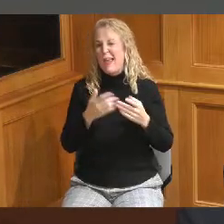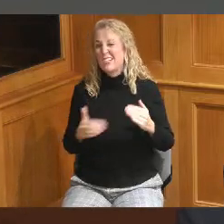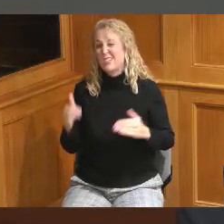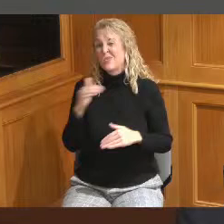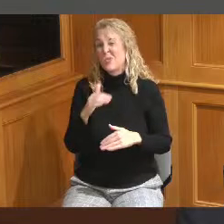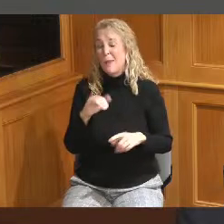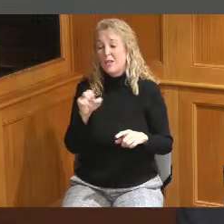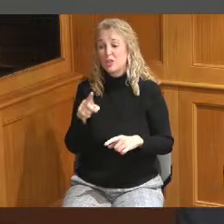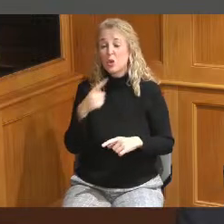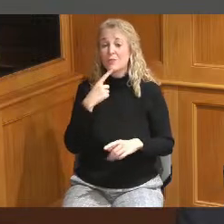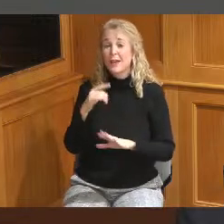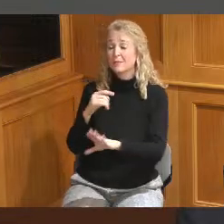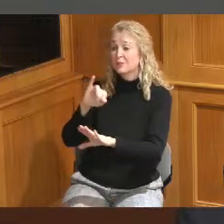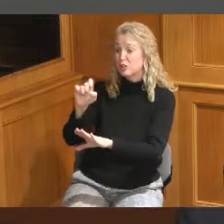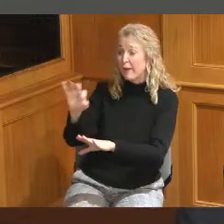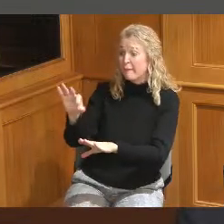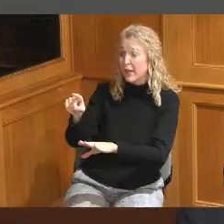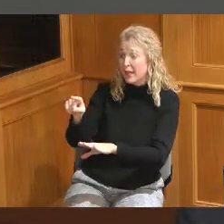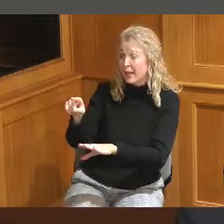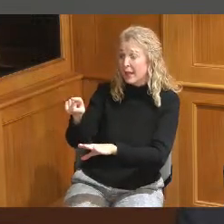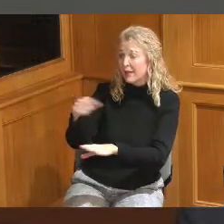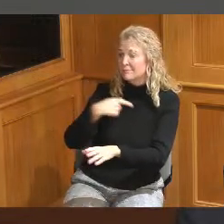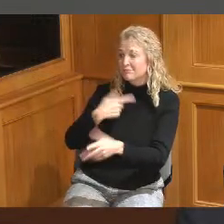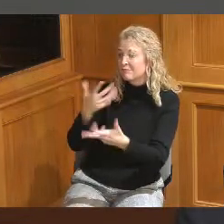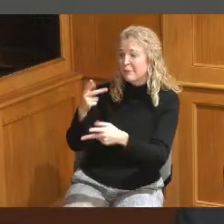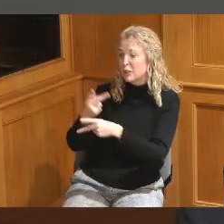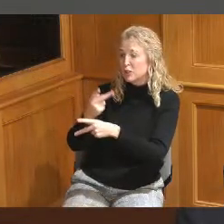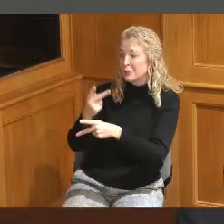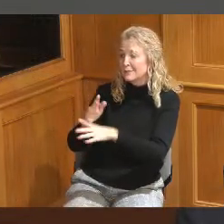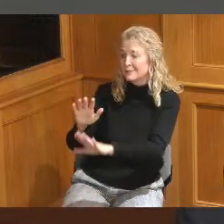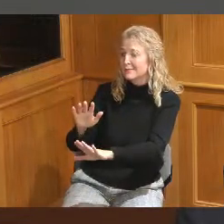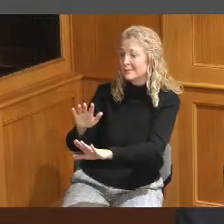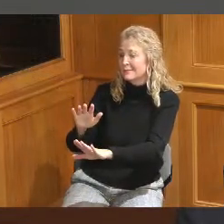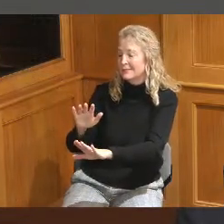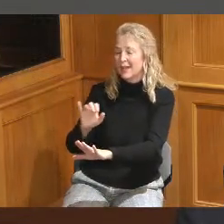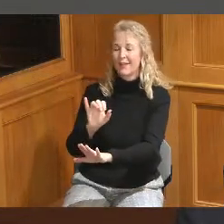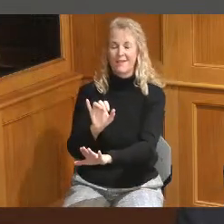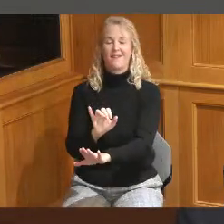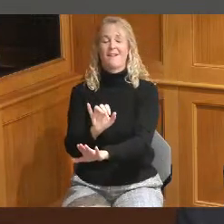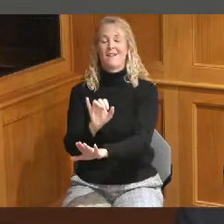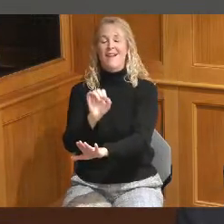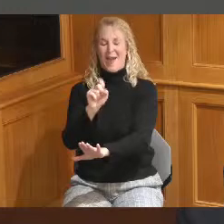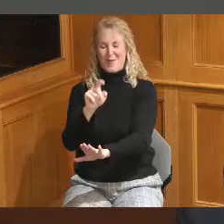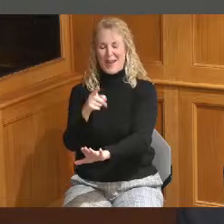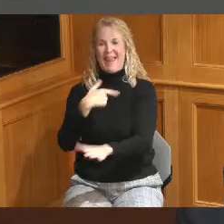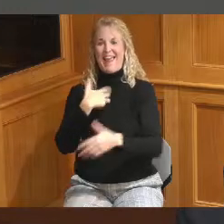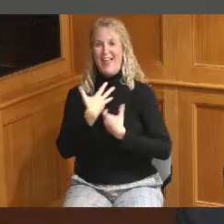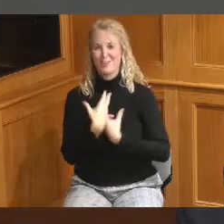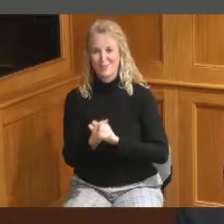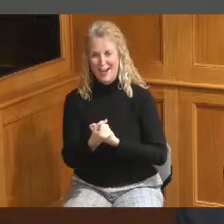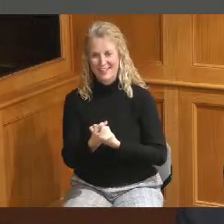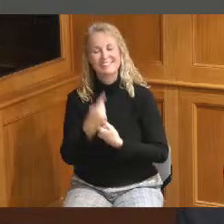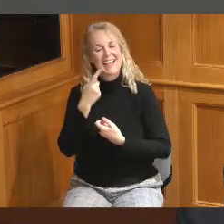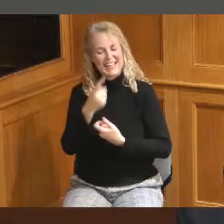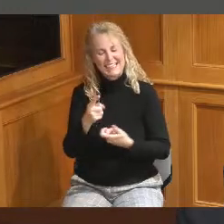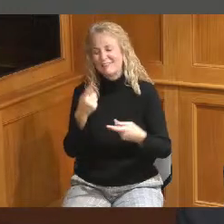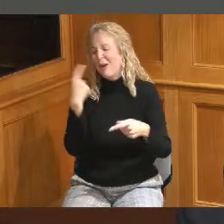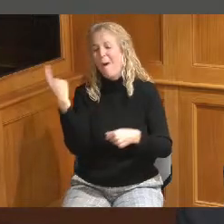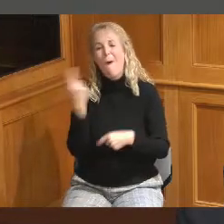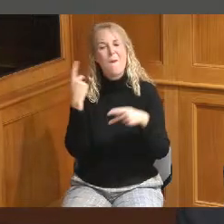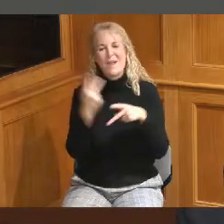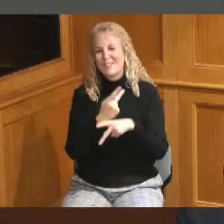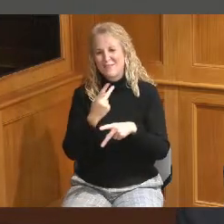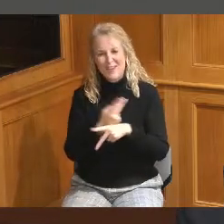one point Joe saying, hey, Jeff, I got this. I got it. And I'm like, all right, man, I trust you. And he does. I mean, he, in